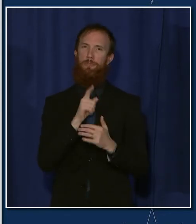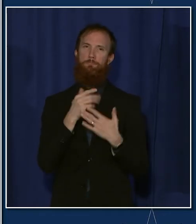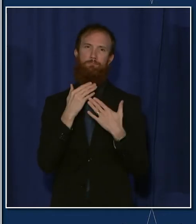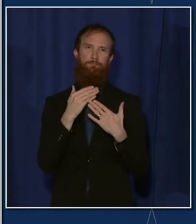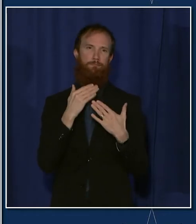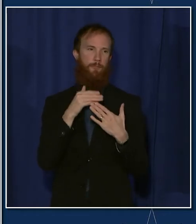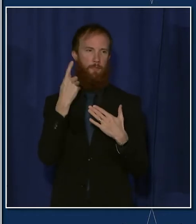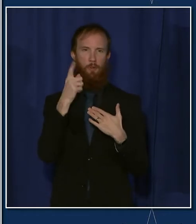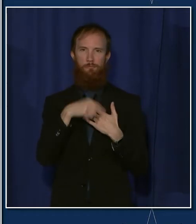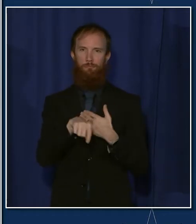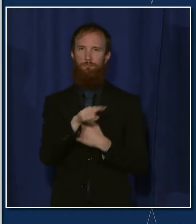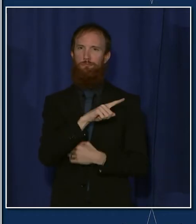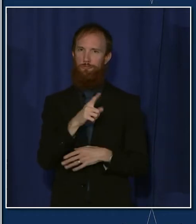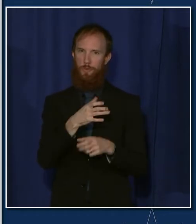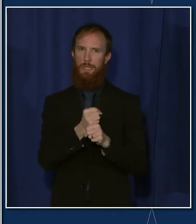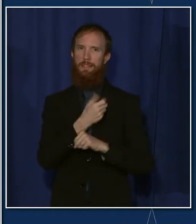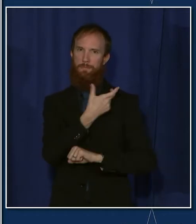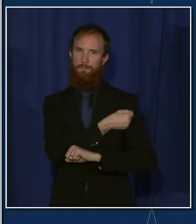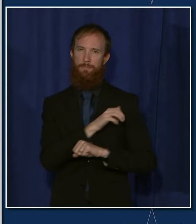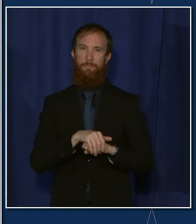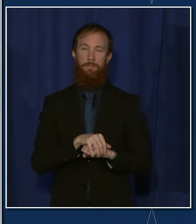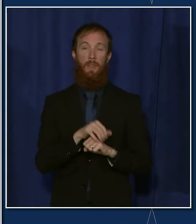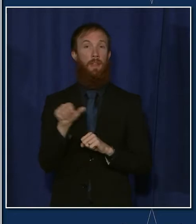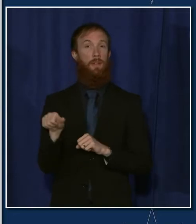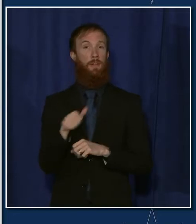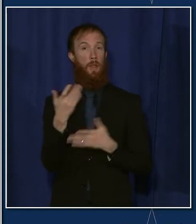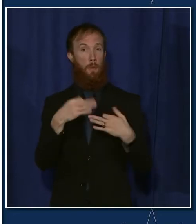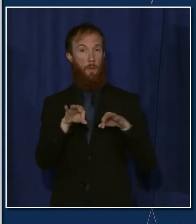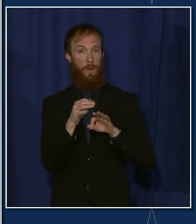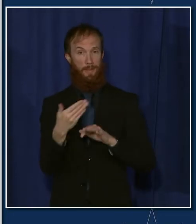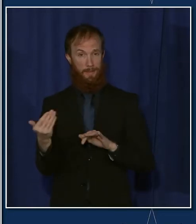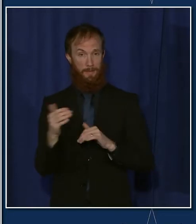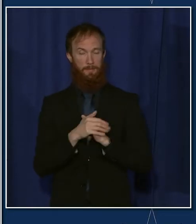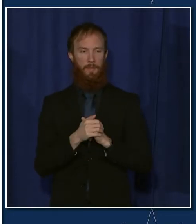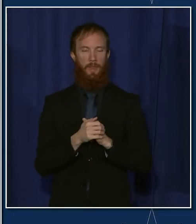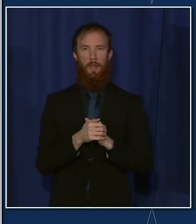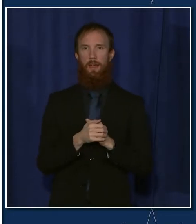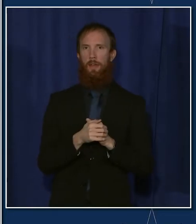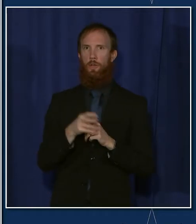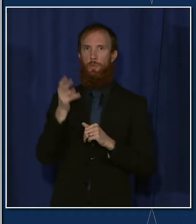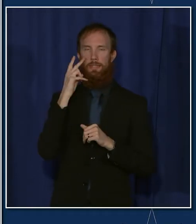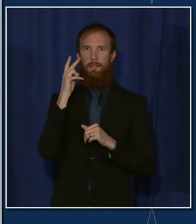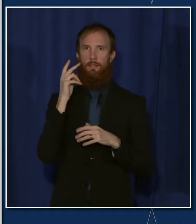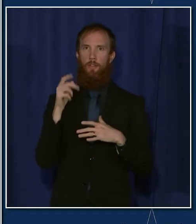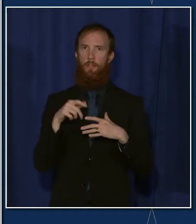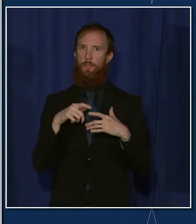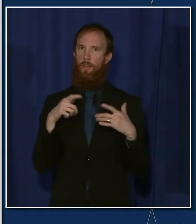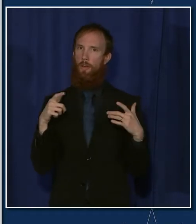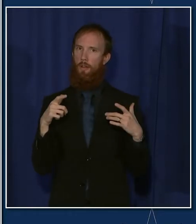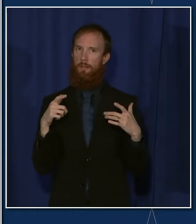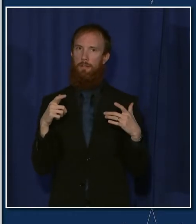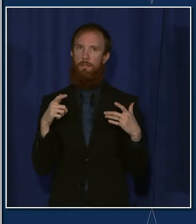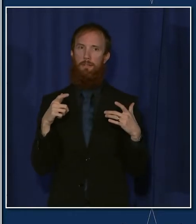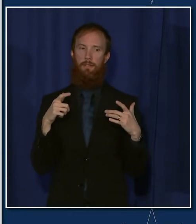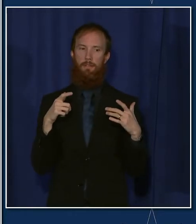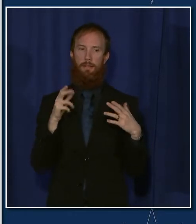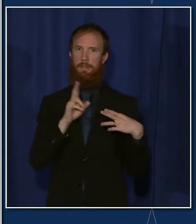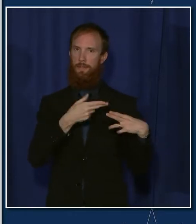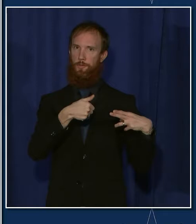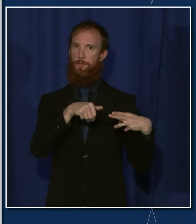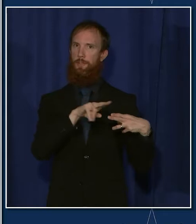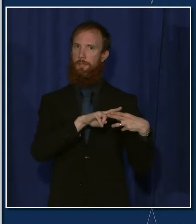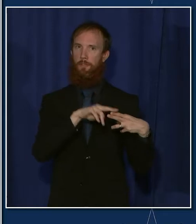One other important thing with the focus on late last week was we saw some large and really much needed vaccination